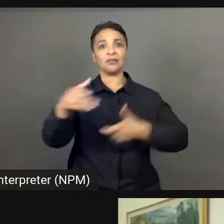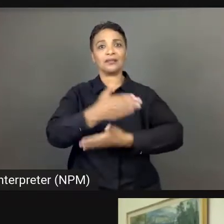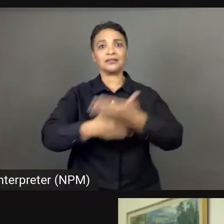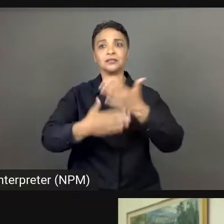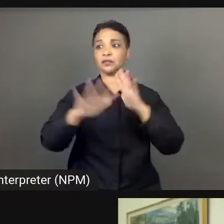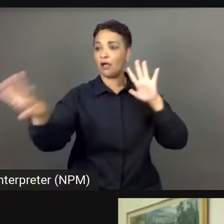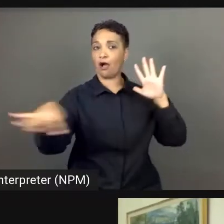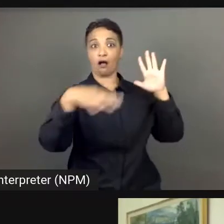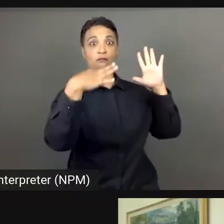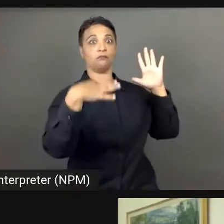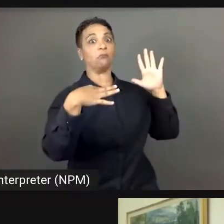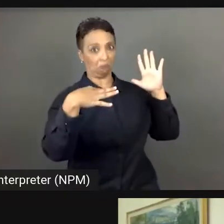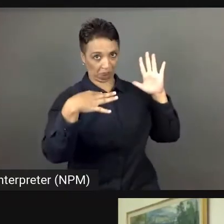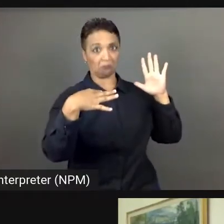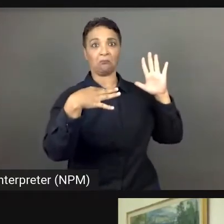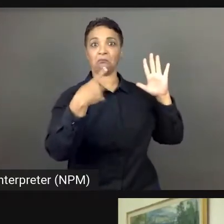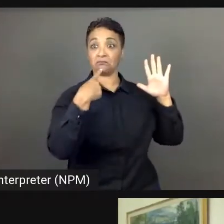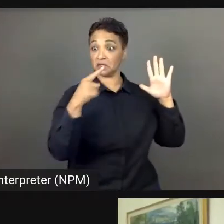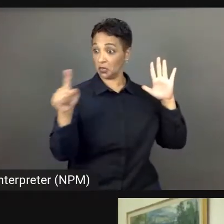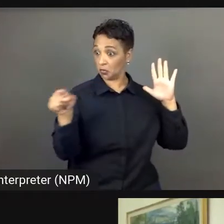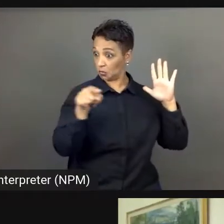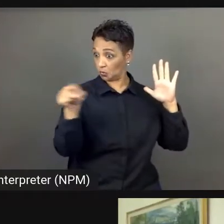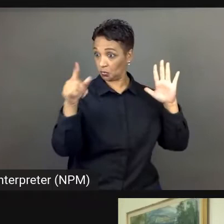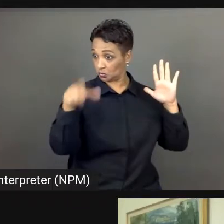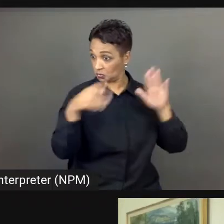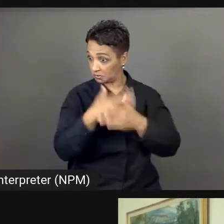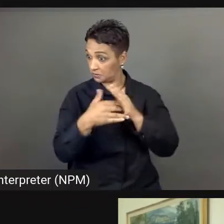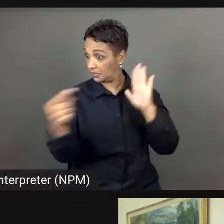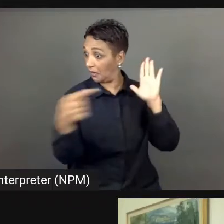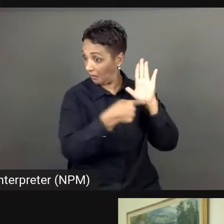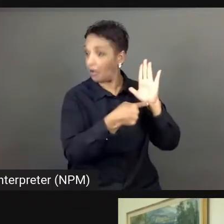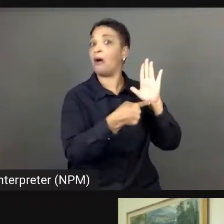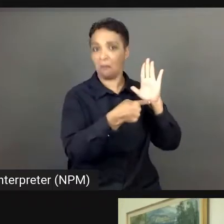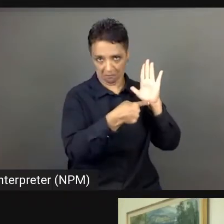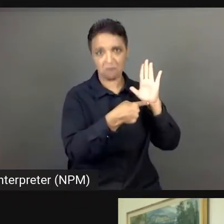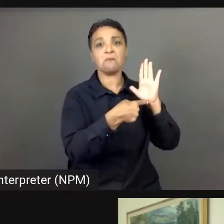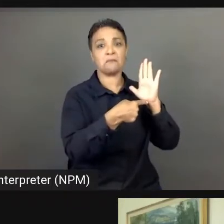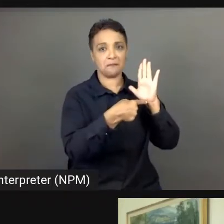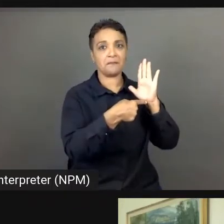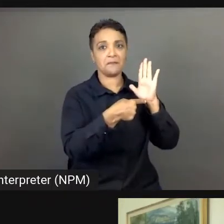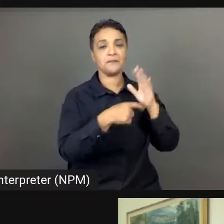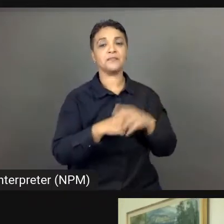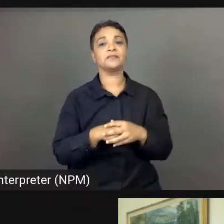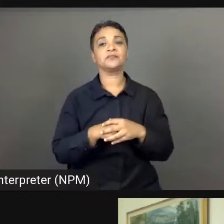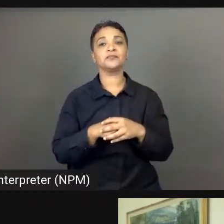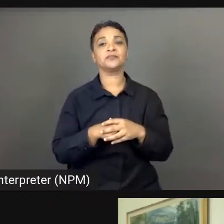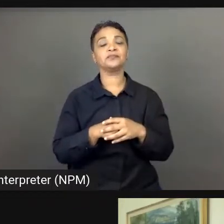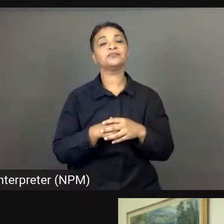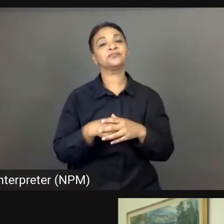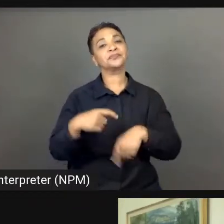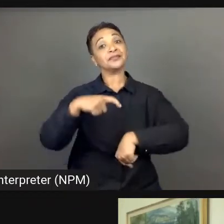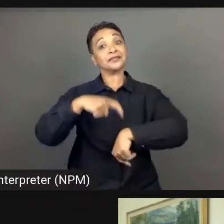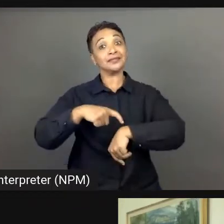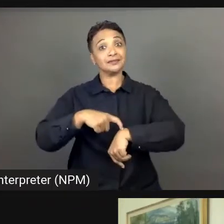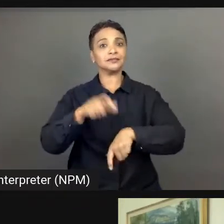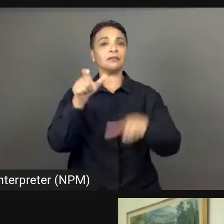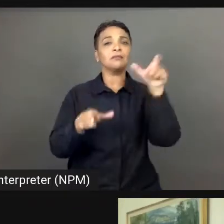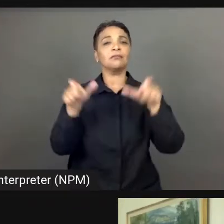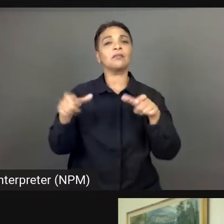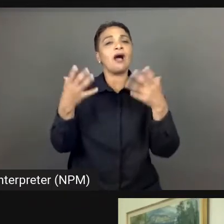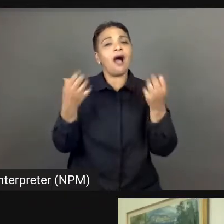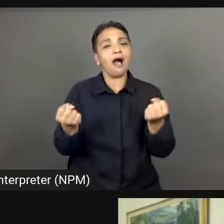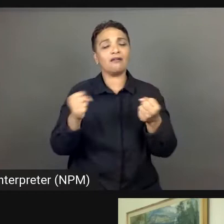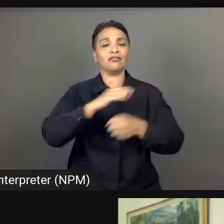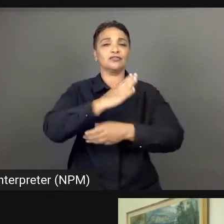oh, okay, so it is about you. Something else that then has resulted from a movement of persons with disabilities, Sustainable Development Goals, for